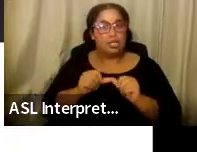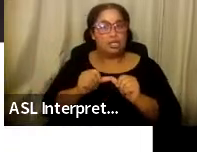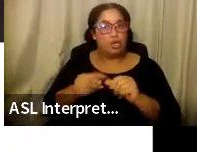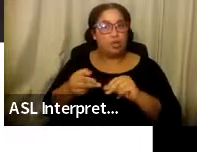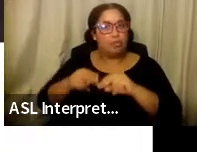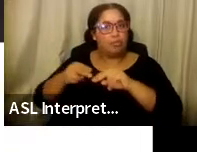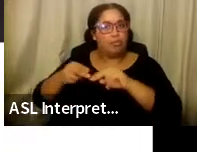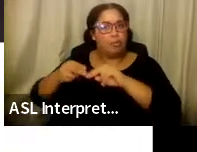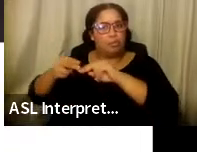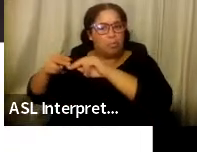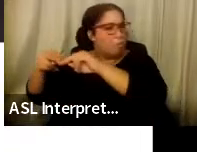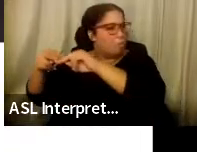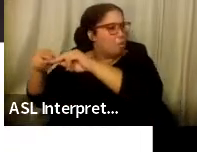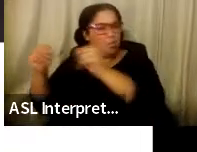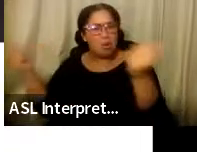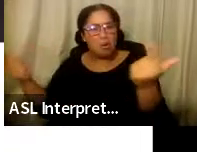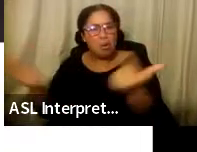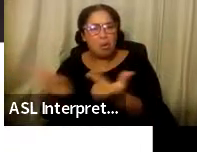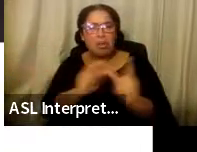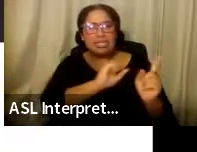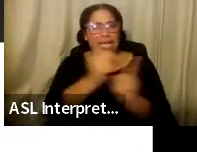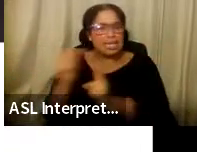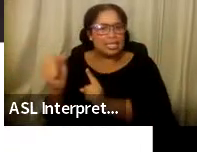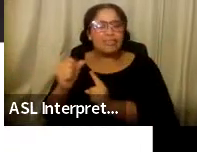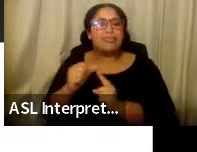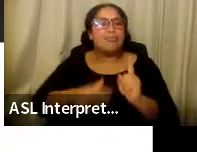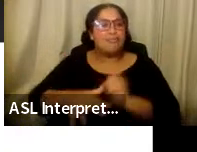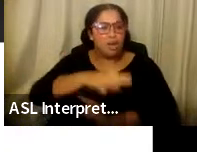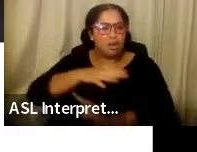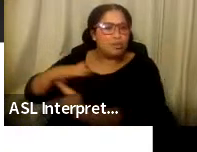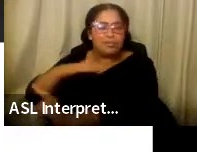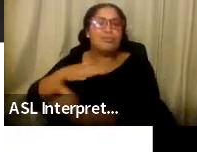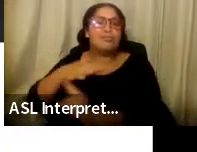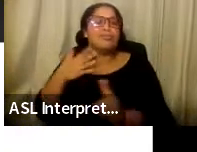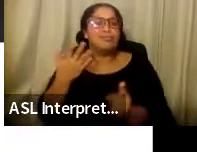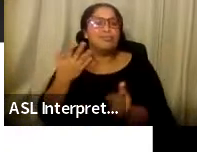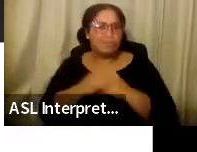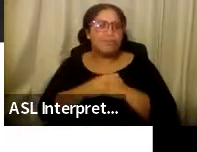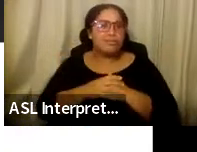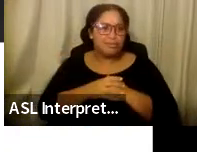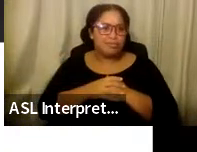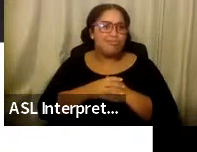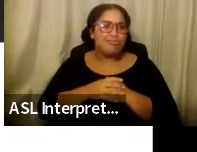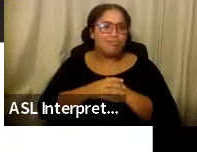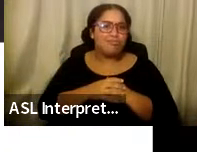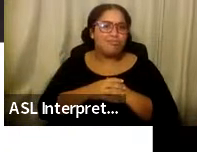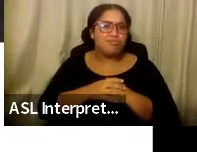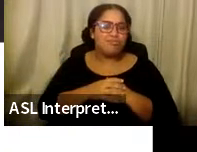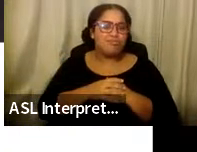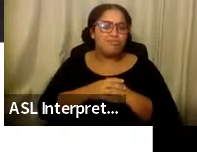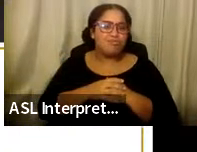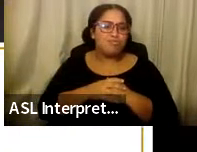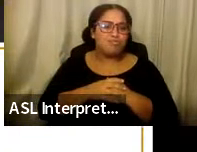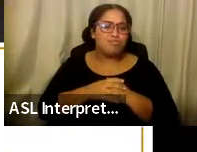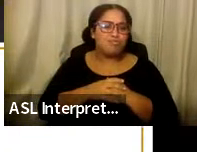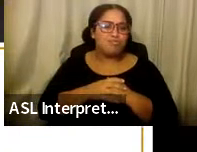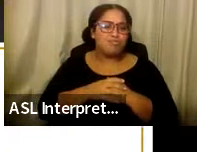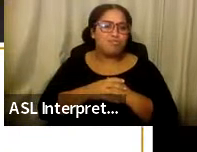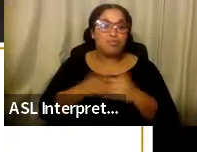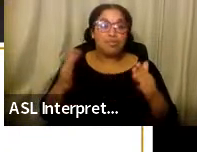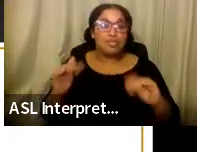upticks really in all of our settings and the number of outbreaks that we're experiencing. Next slide.